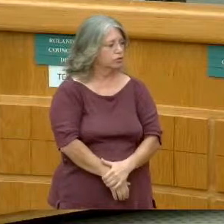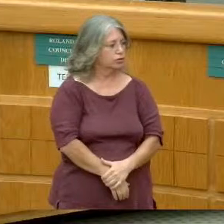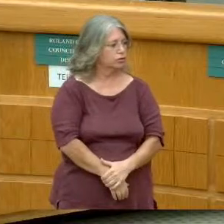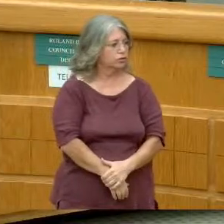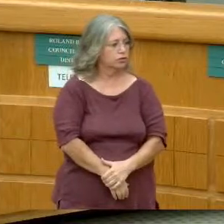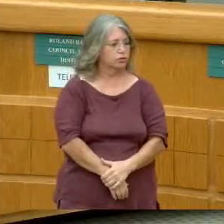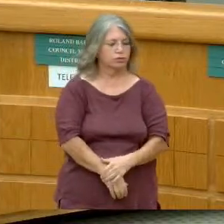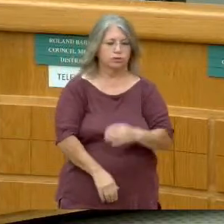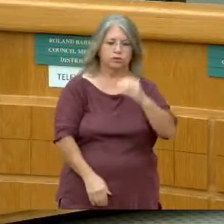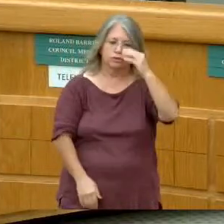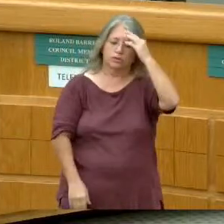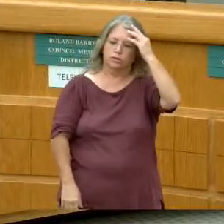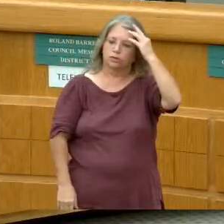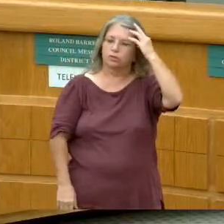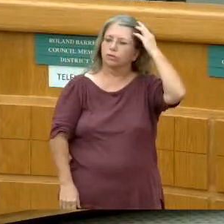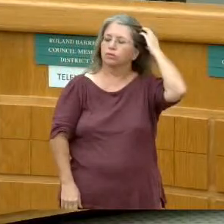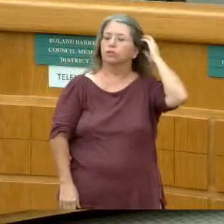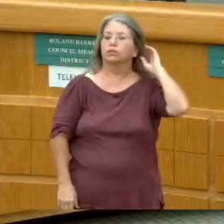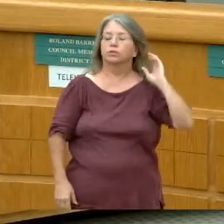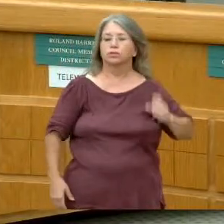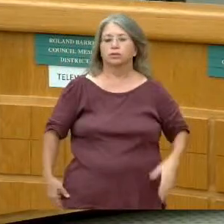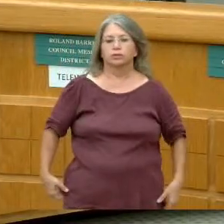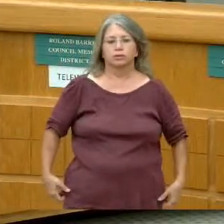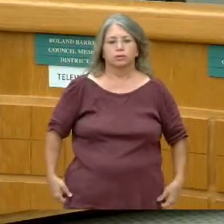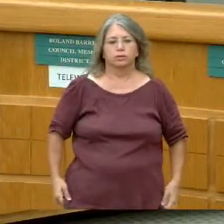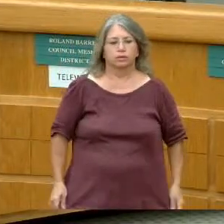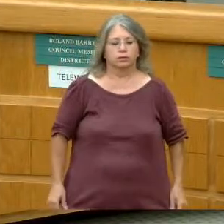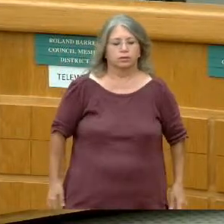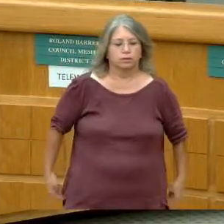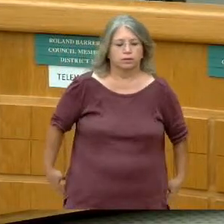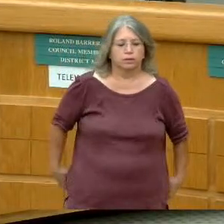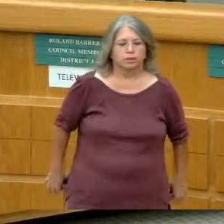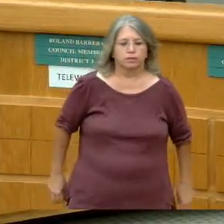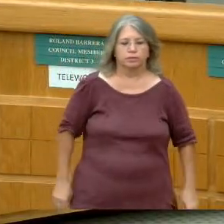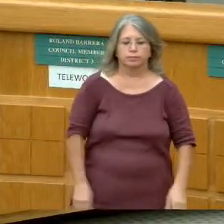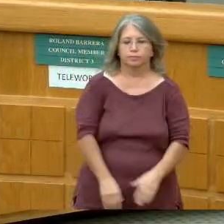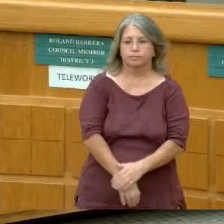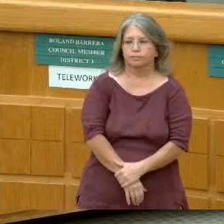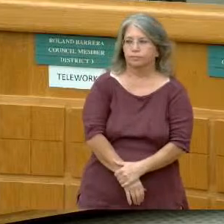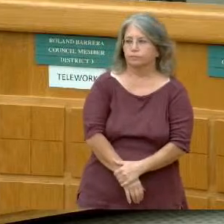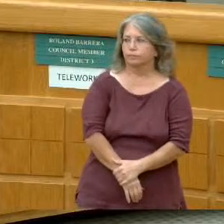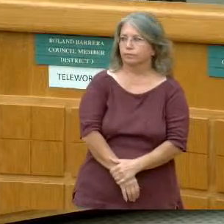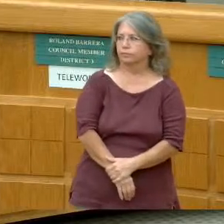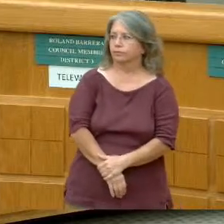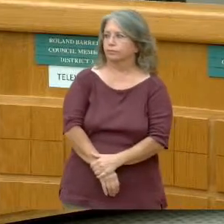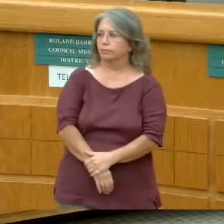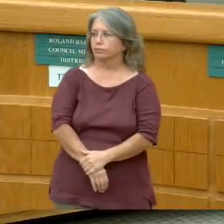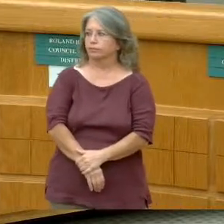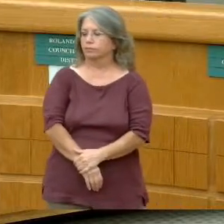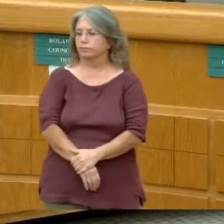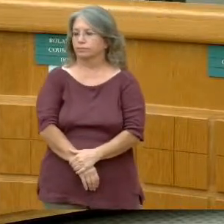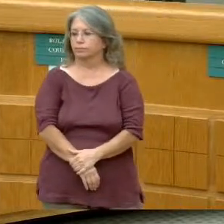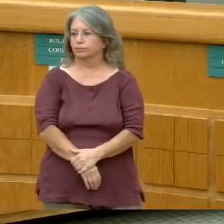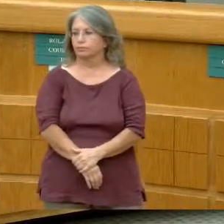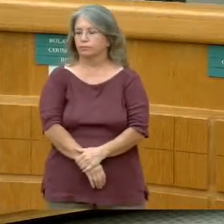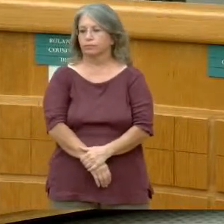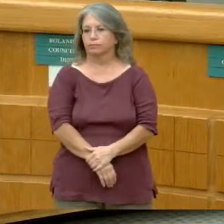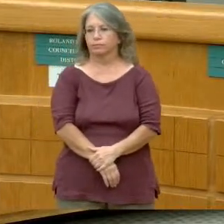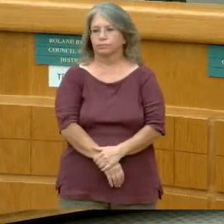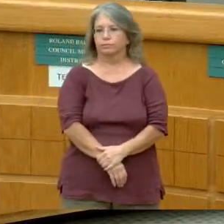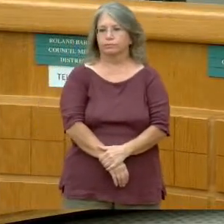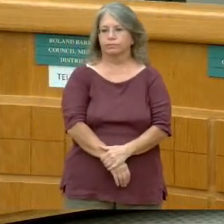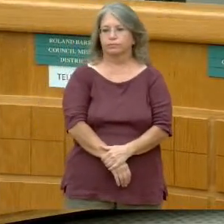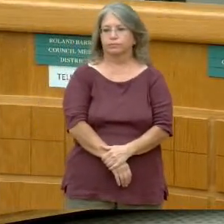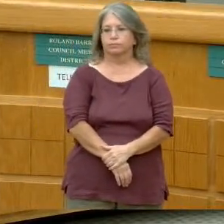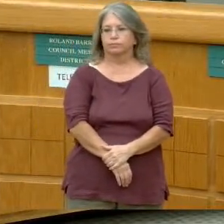Potencialmente, 1 de cada 10 personas tiene COVID en este momento. y la tasa de transmisión sigue siendo de